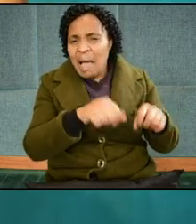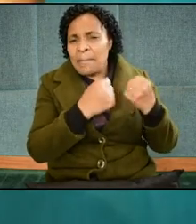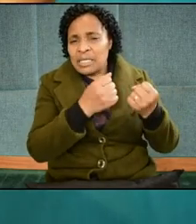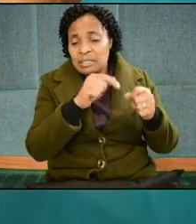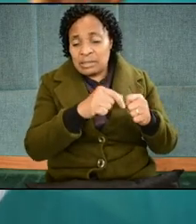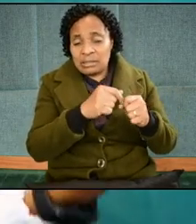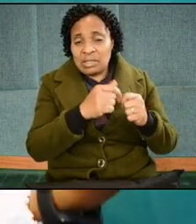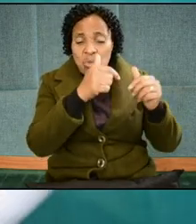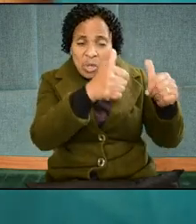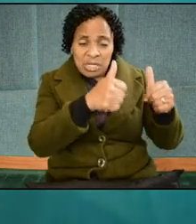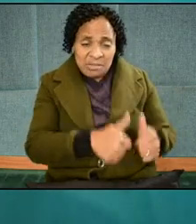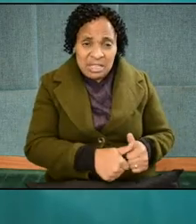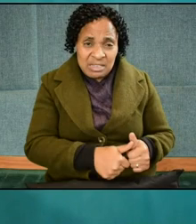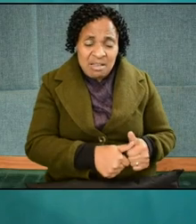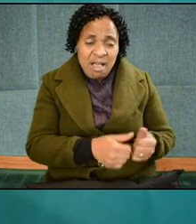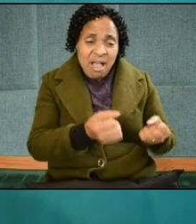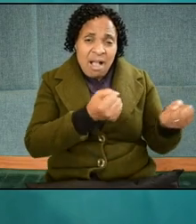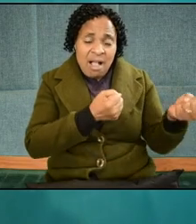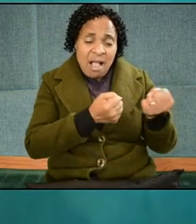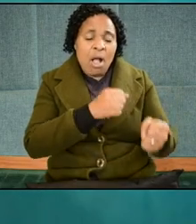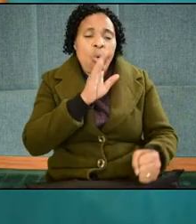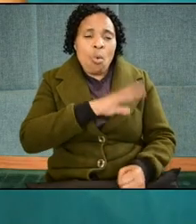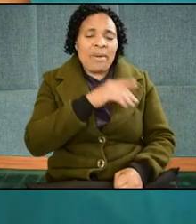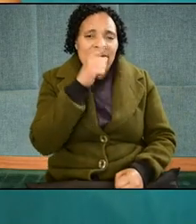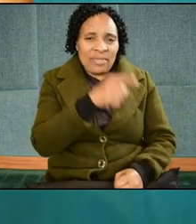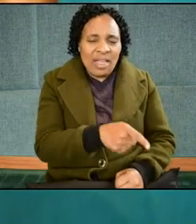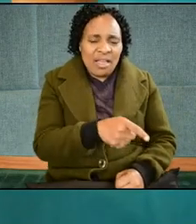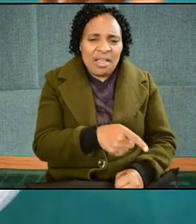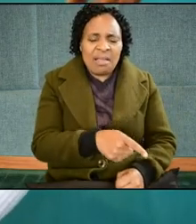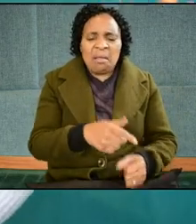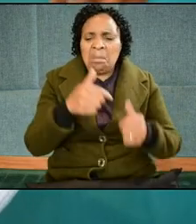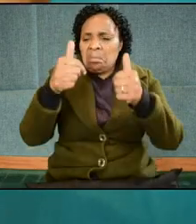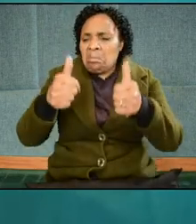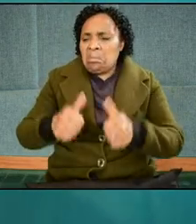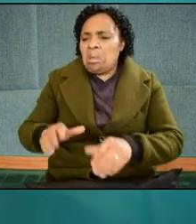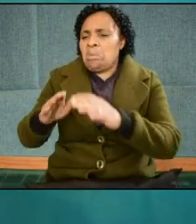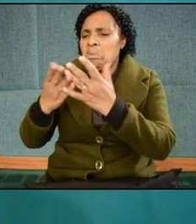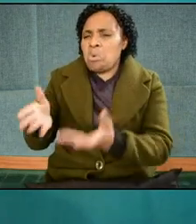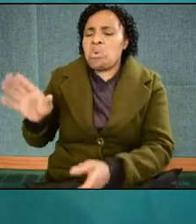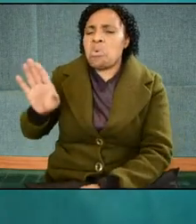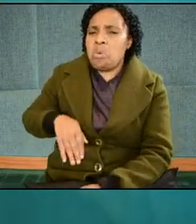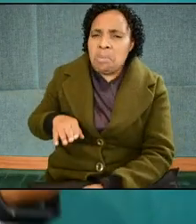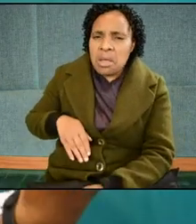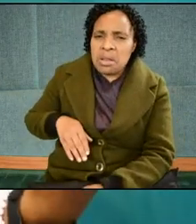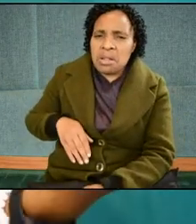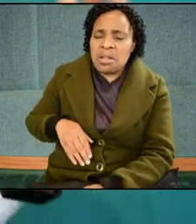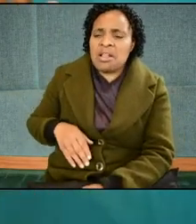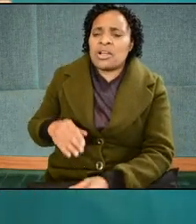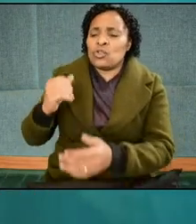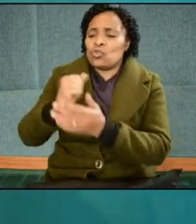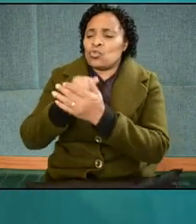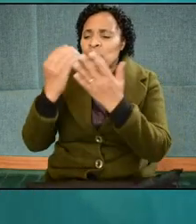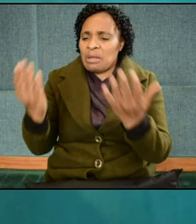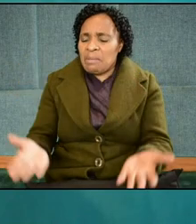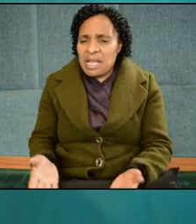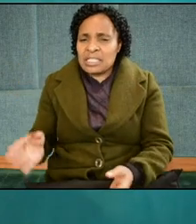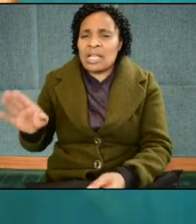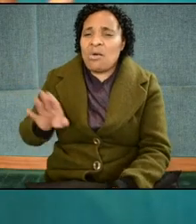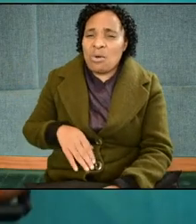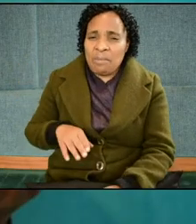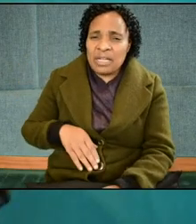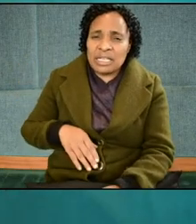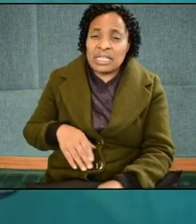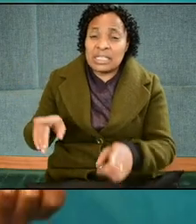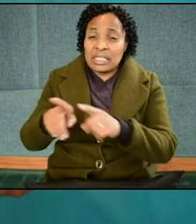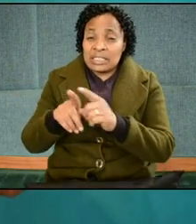You're advertising a car, there has to be a woman. You're advertising, books, there has to be a woman. Mm-hmm. In the newspapers, it's a woman. And